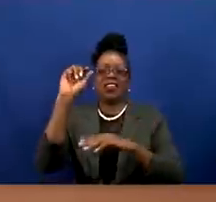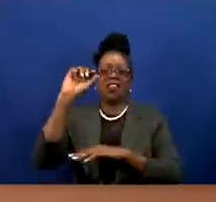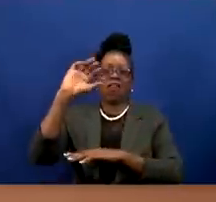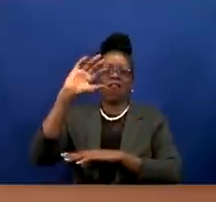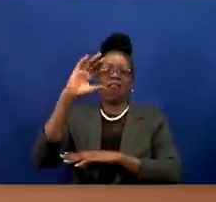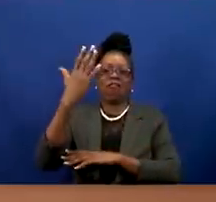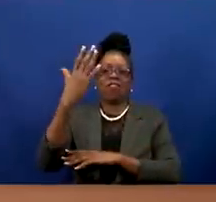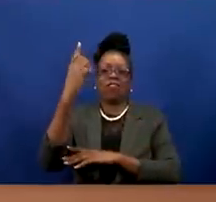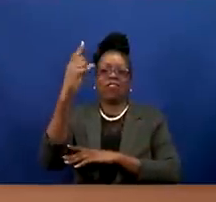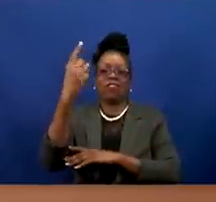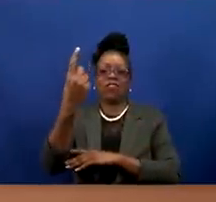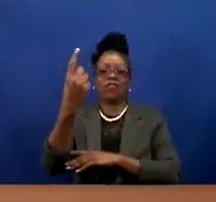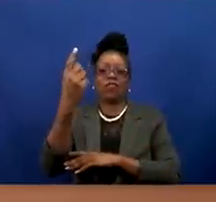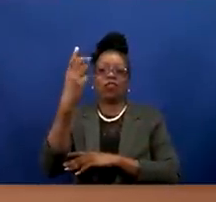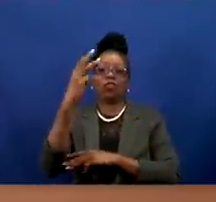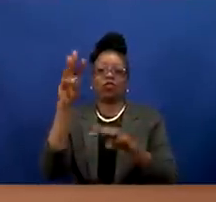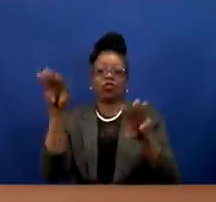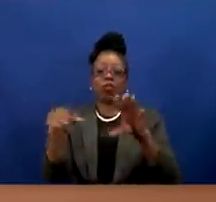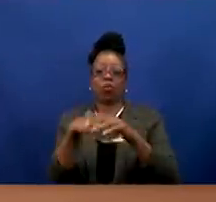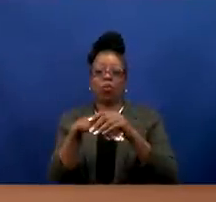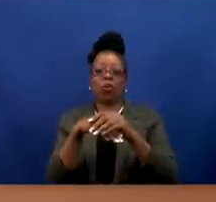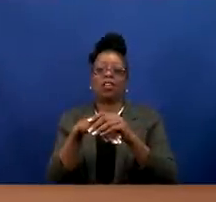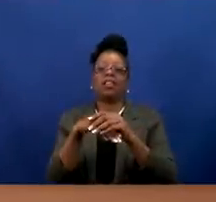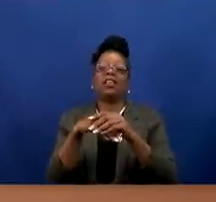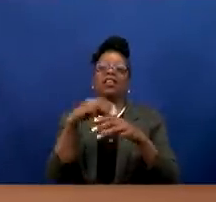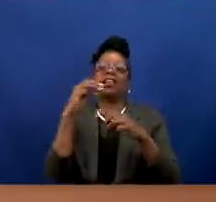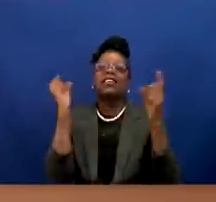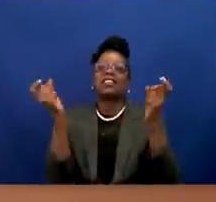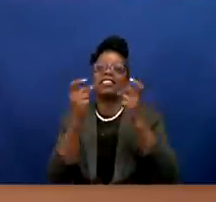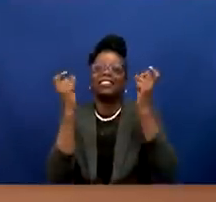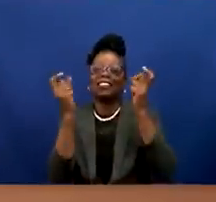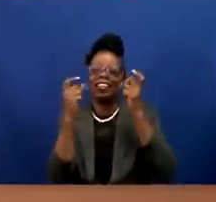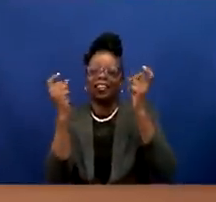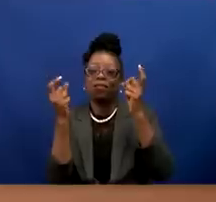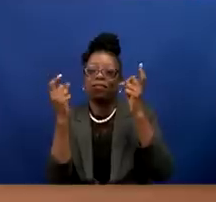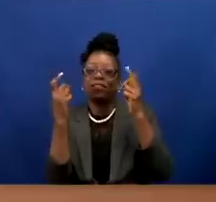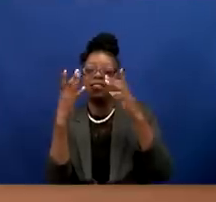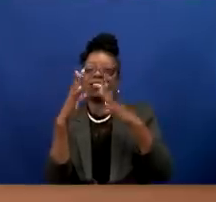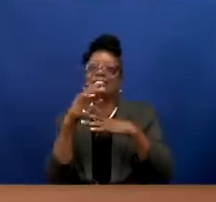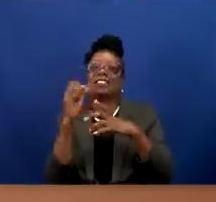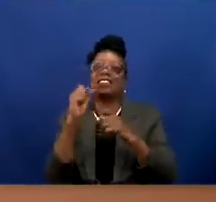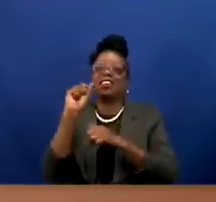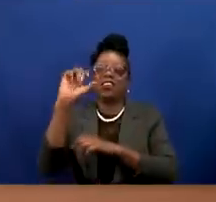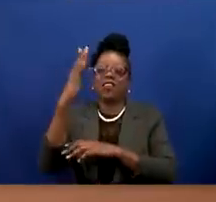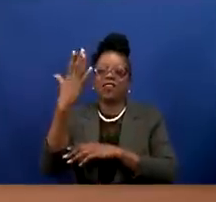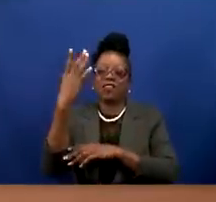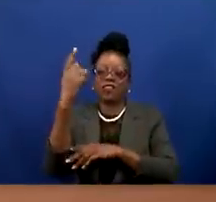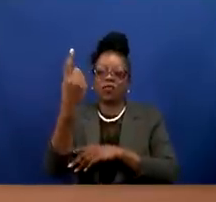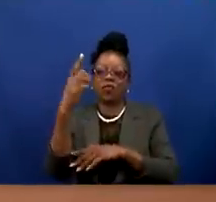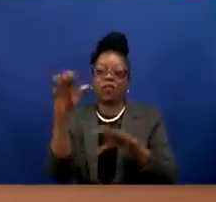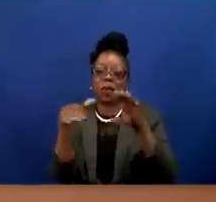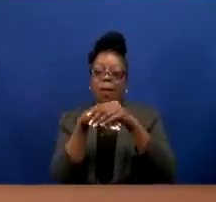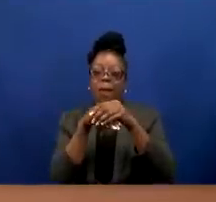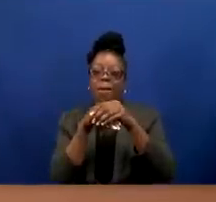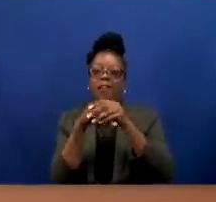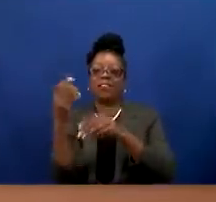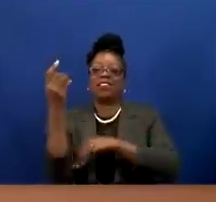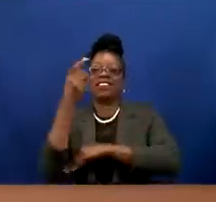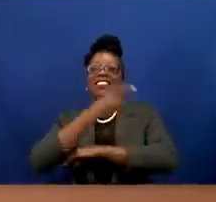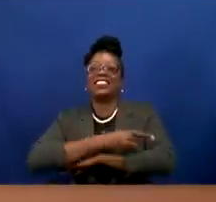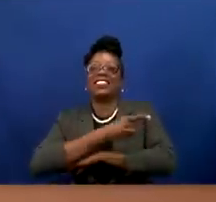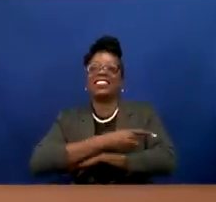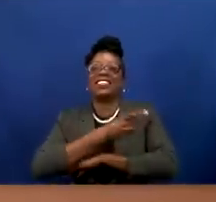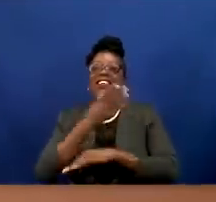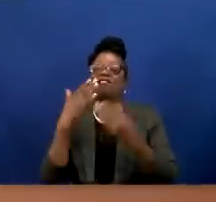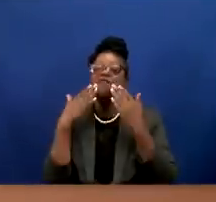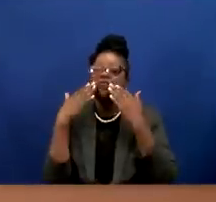51st wedding anniversary, and we thank God for Brother and Sister Ben and Harriet Kane. 51 years today,